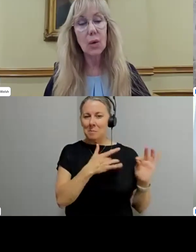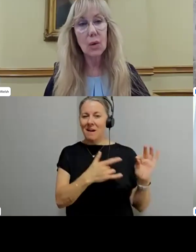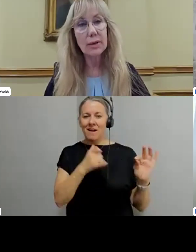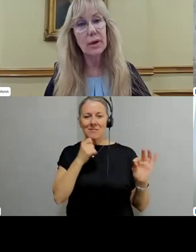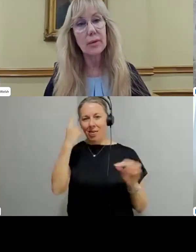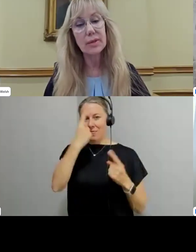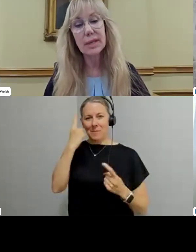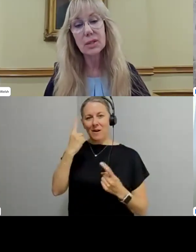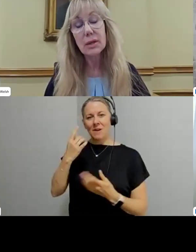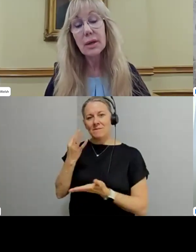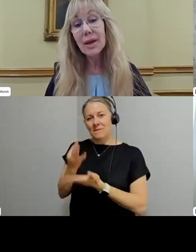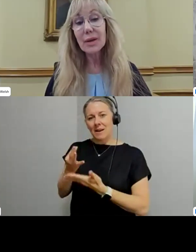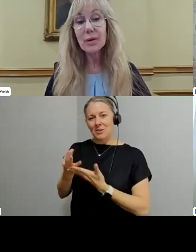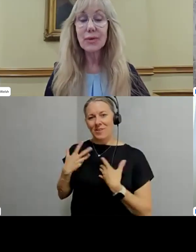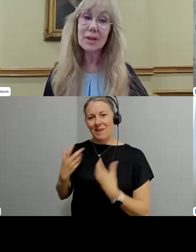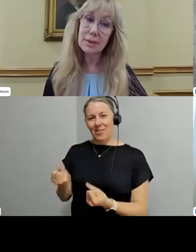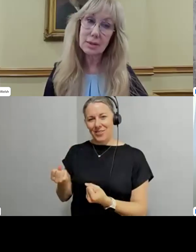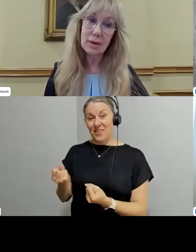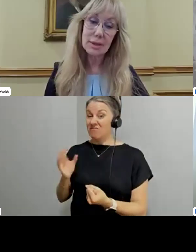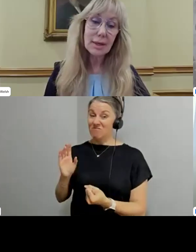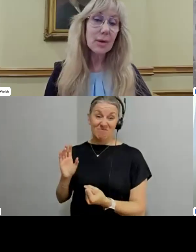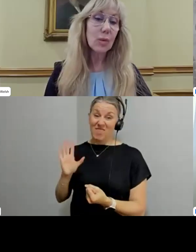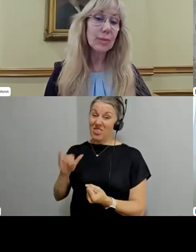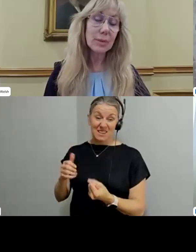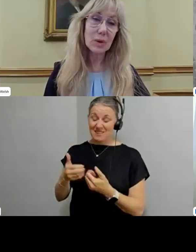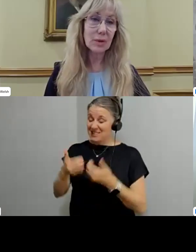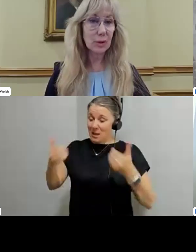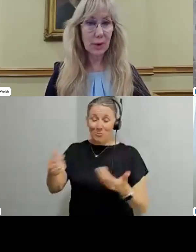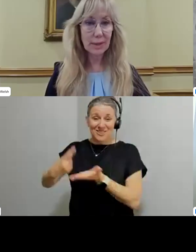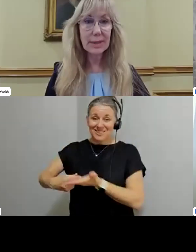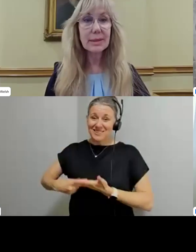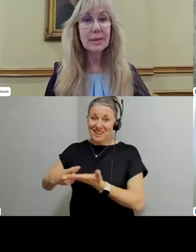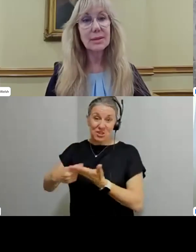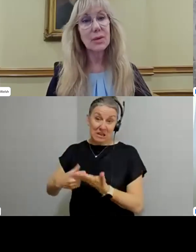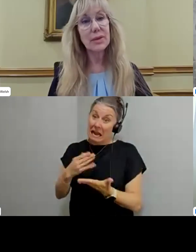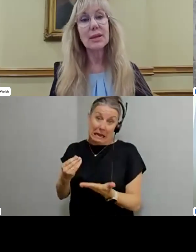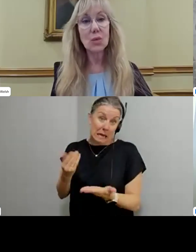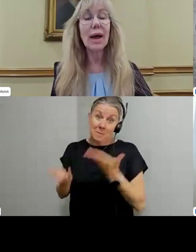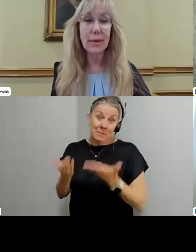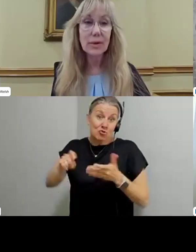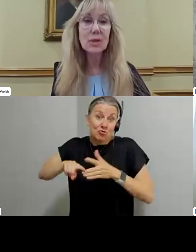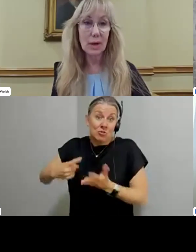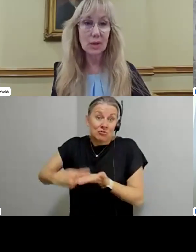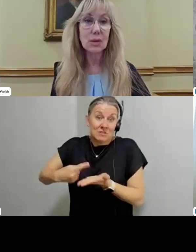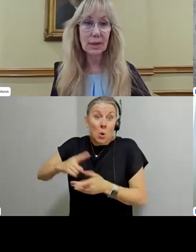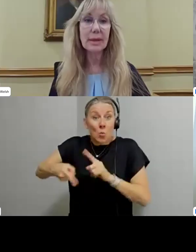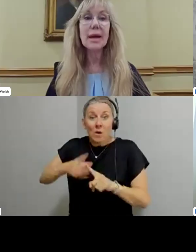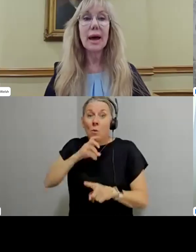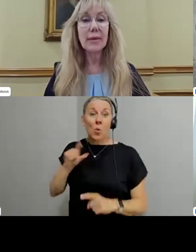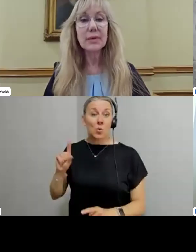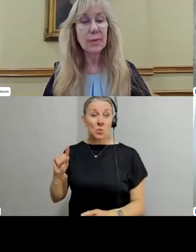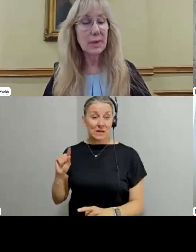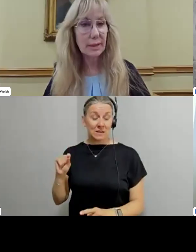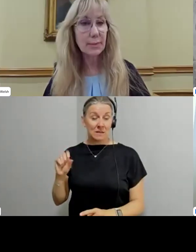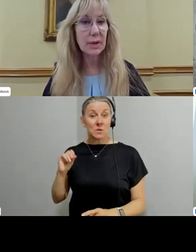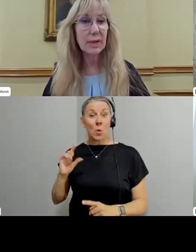that's a whole other conversation that could frankly start with people in their 20s so that they don't have to actually